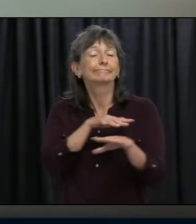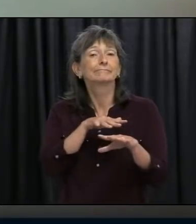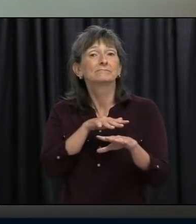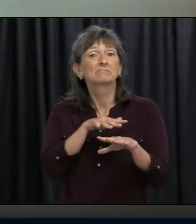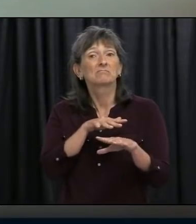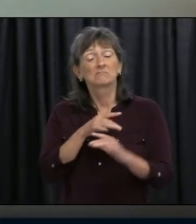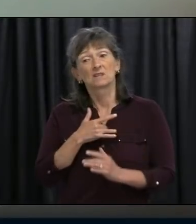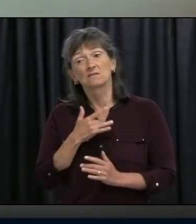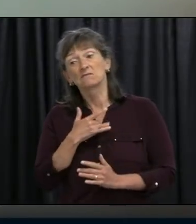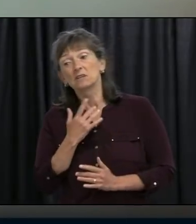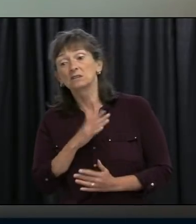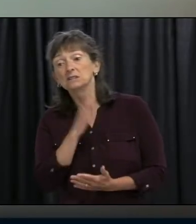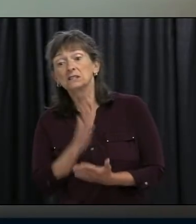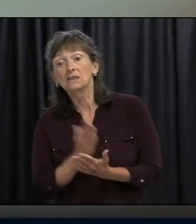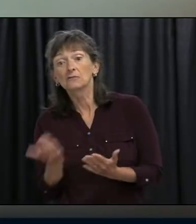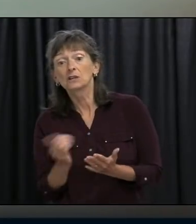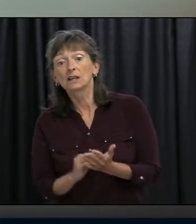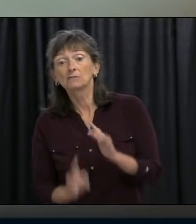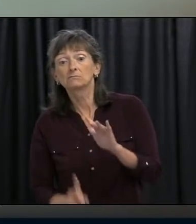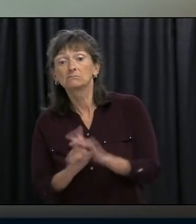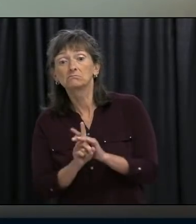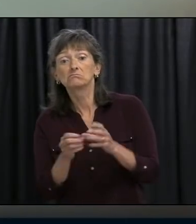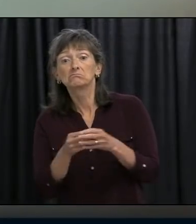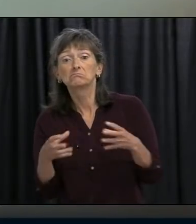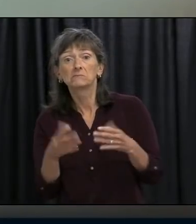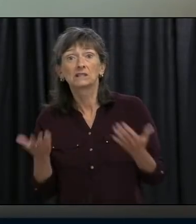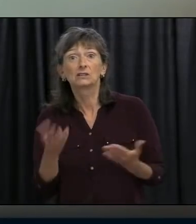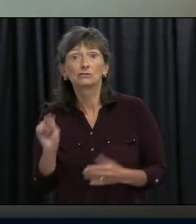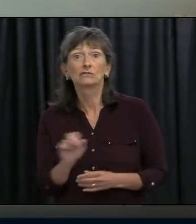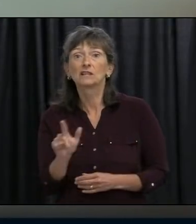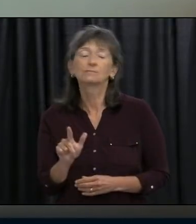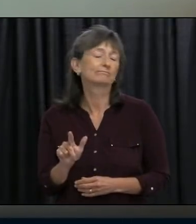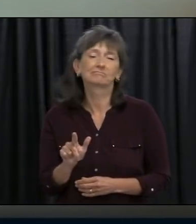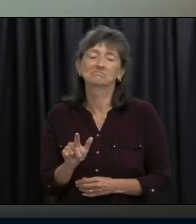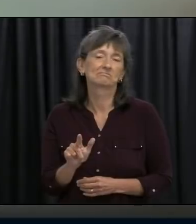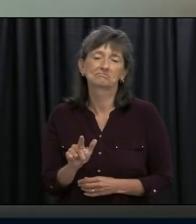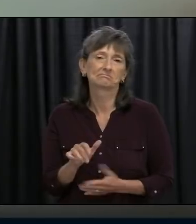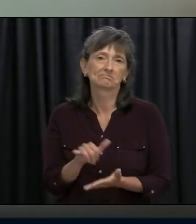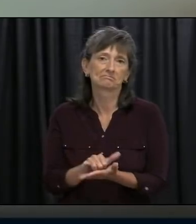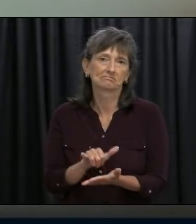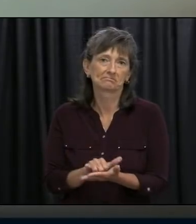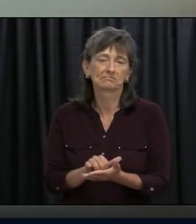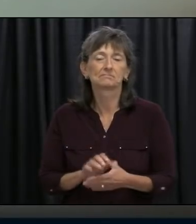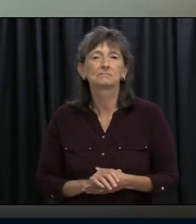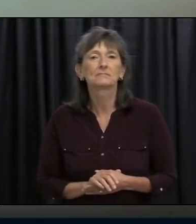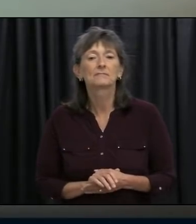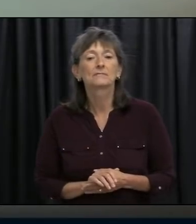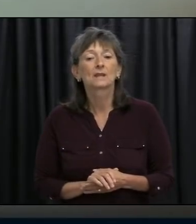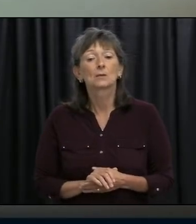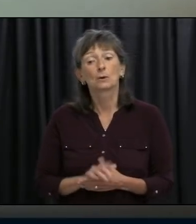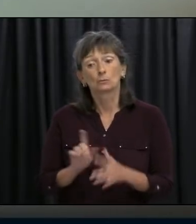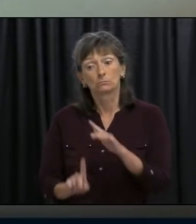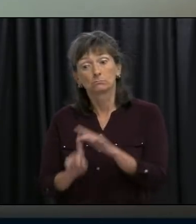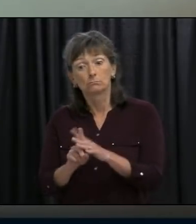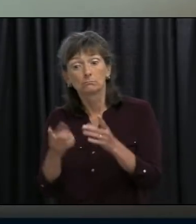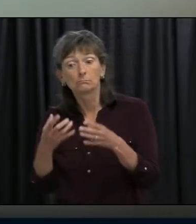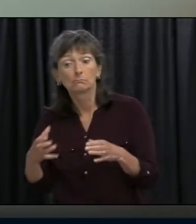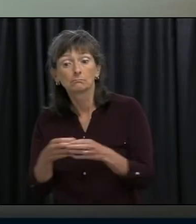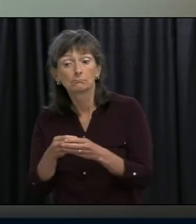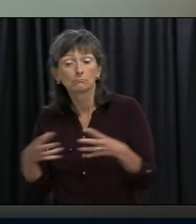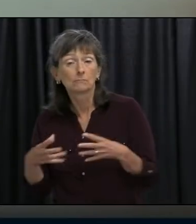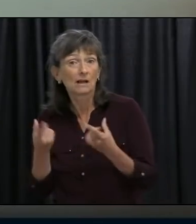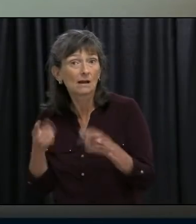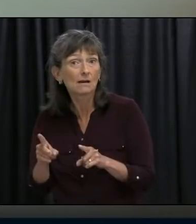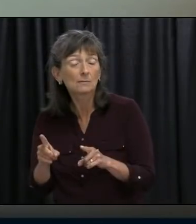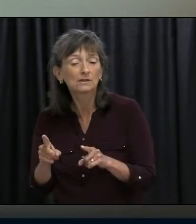to think that we will not see more cases of this virus as the pandemic continues. So it's how we respond to these new cases that will determine